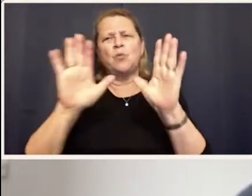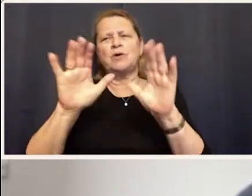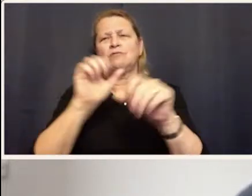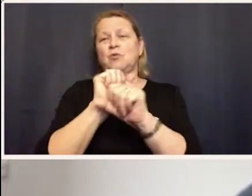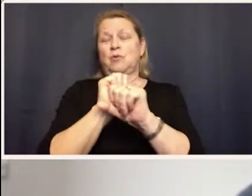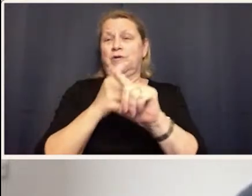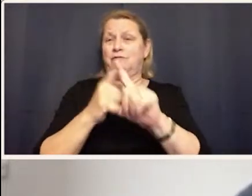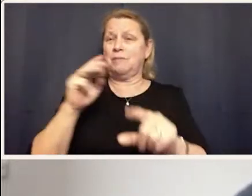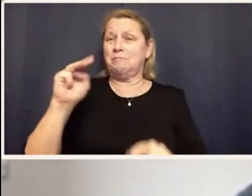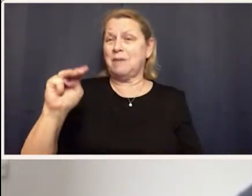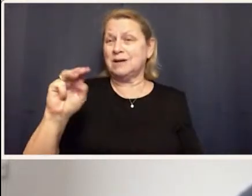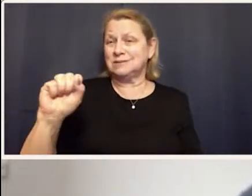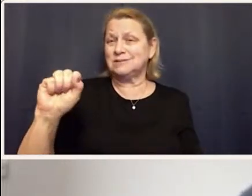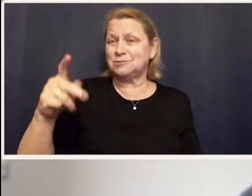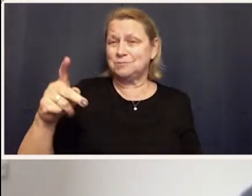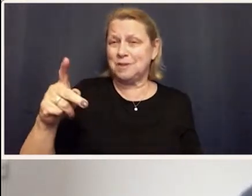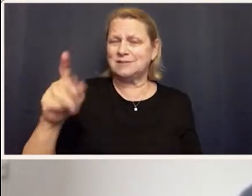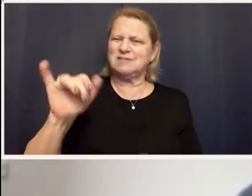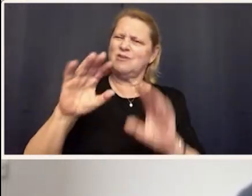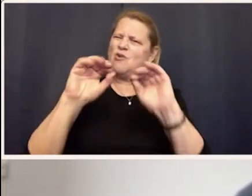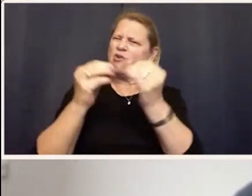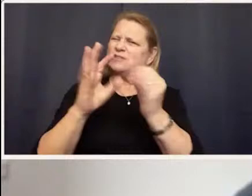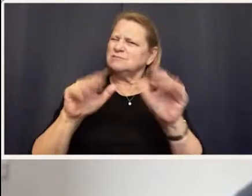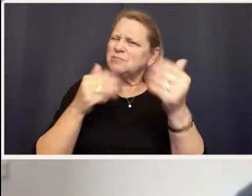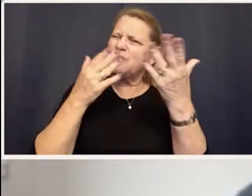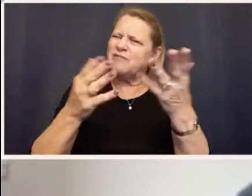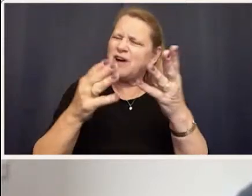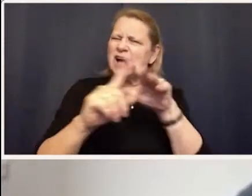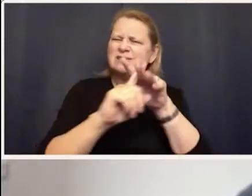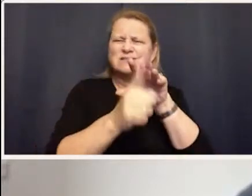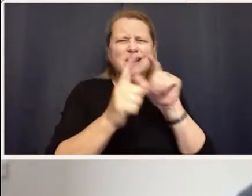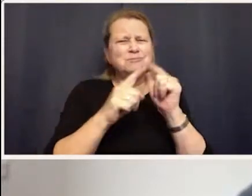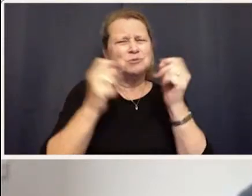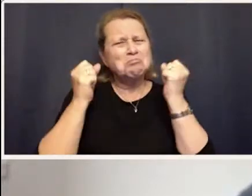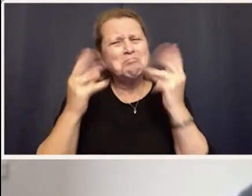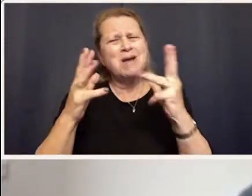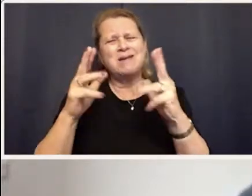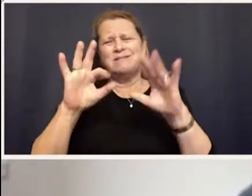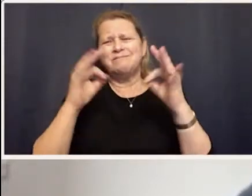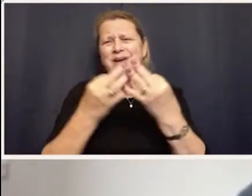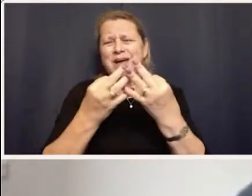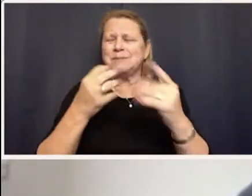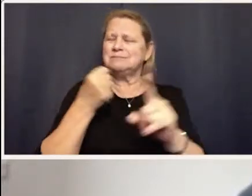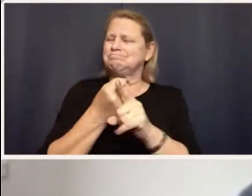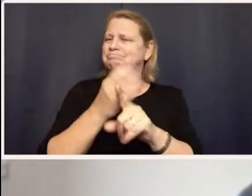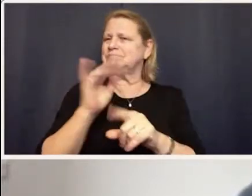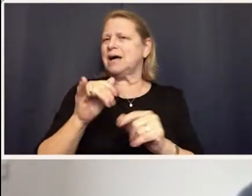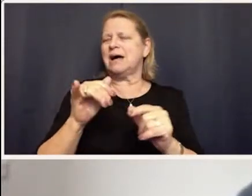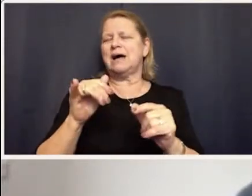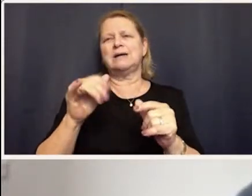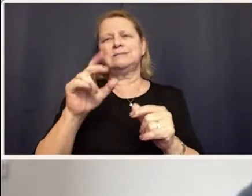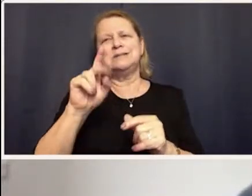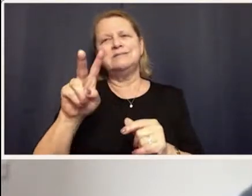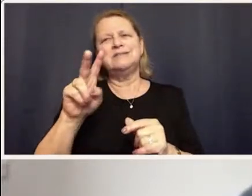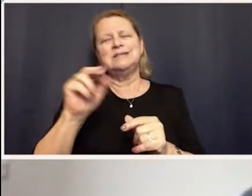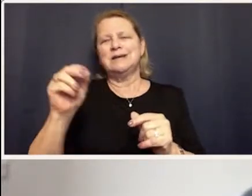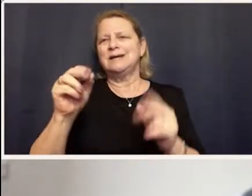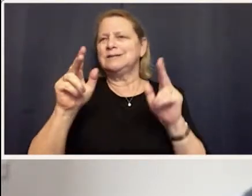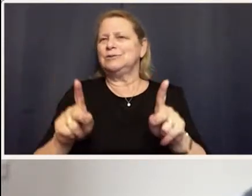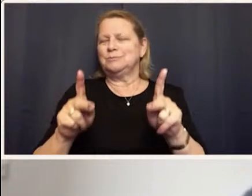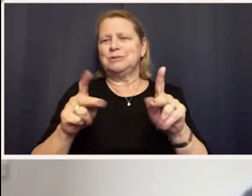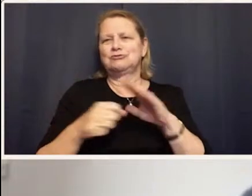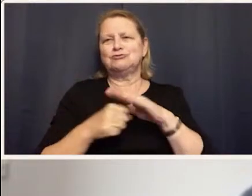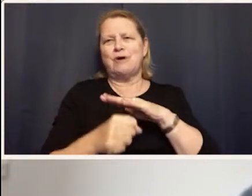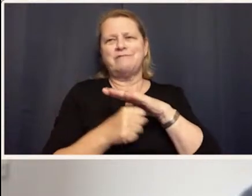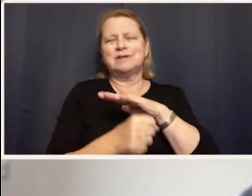Sister's Place, an organization that continues to provide a lifeline to so many families impacted by domestic violence and human